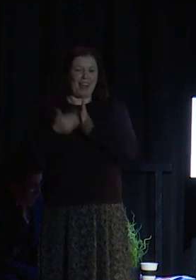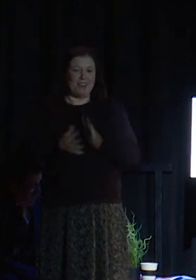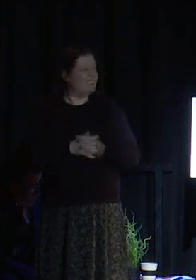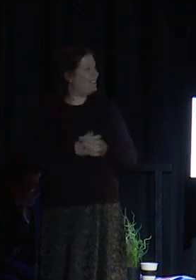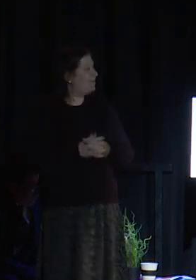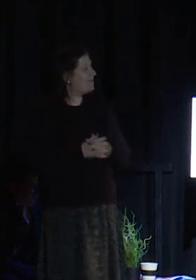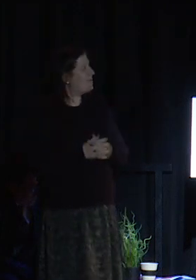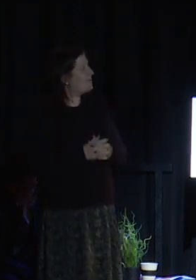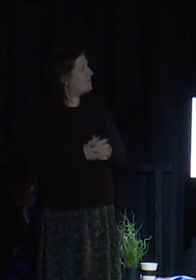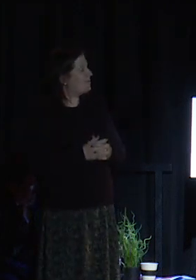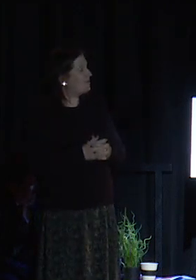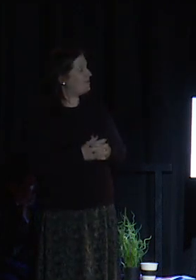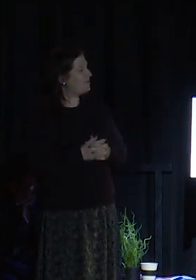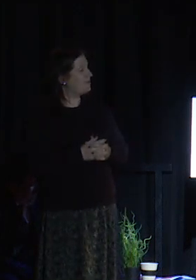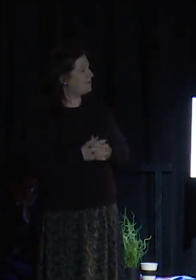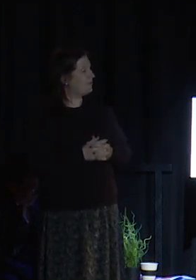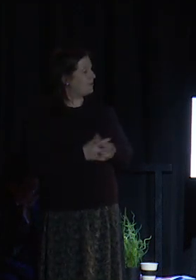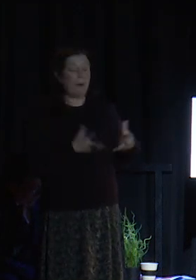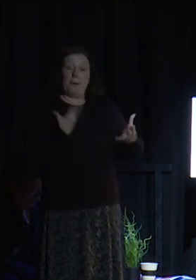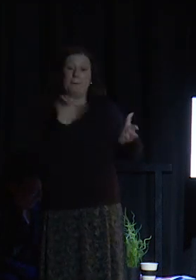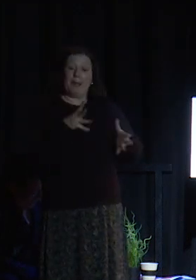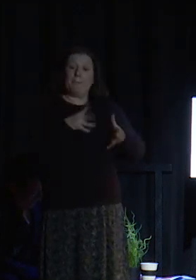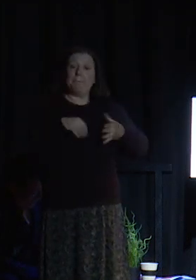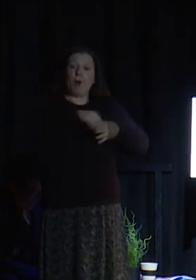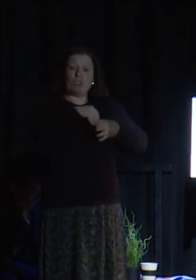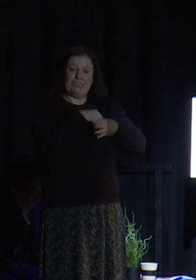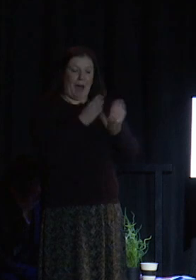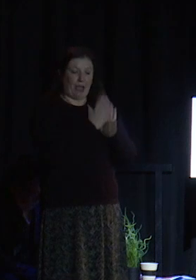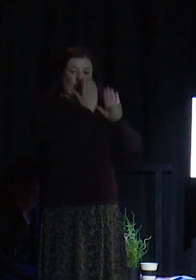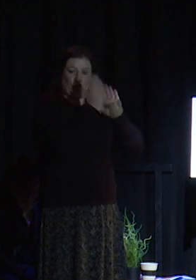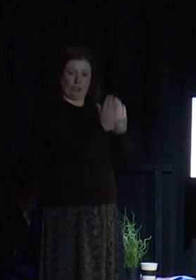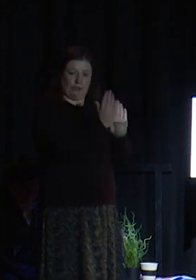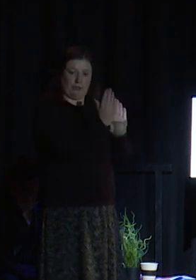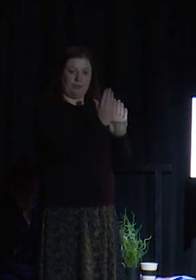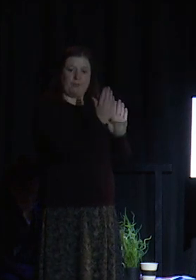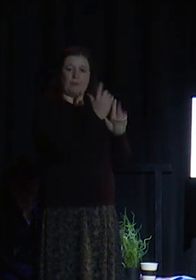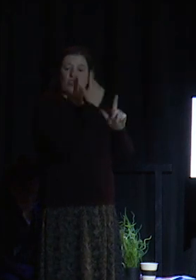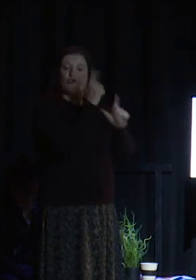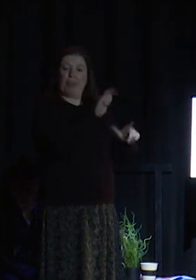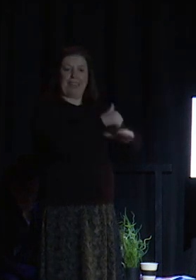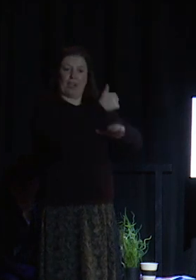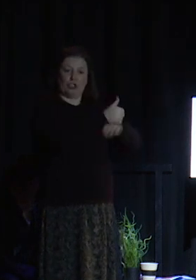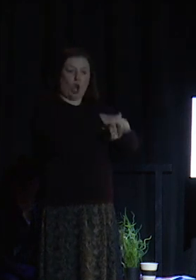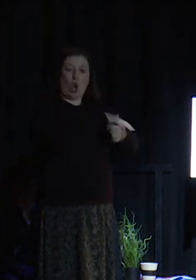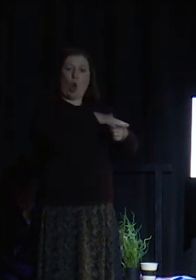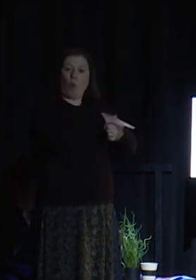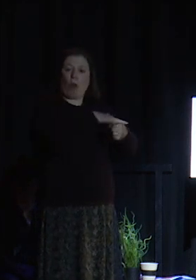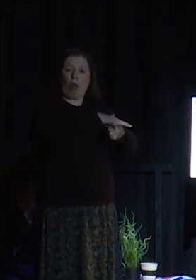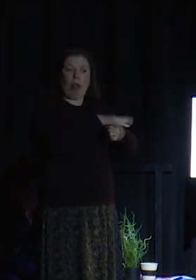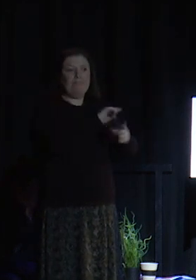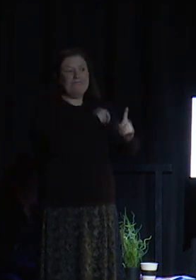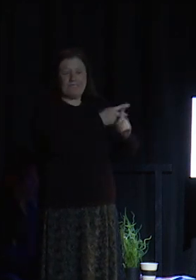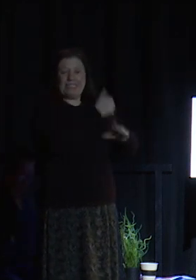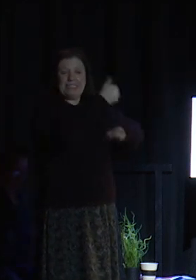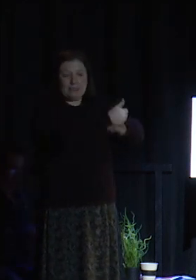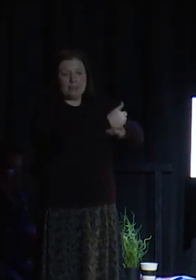So as part of a high quality participation period, a residency in the local areas that we visit,